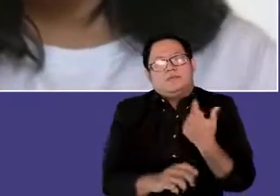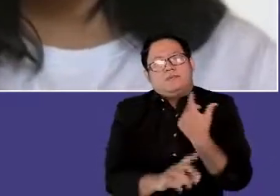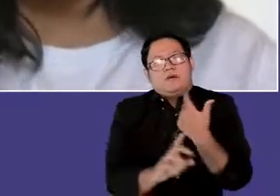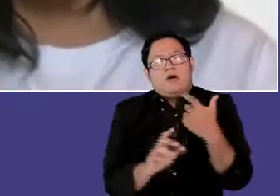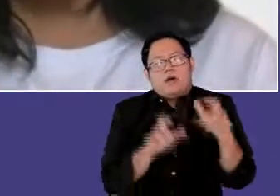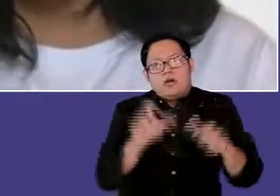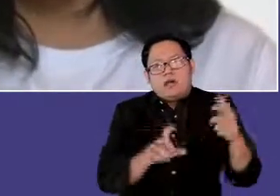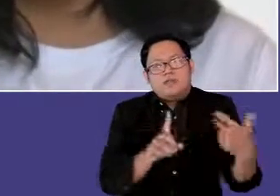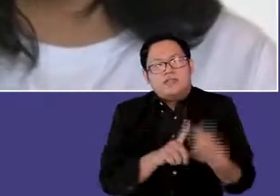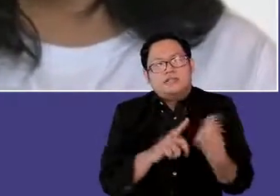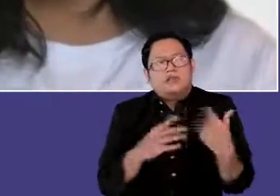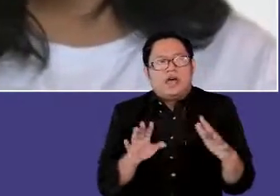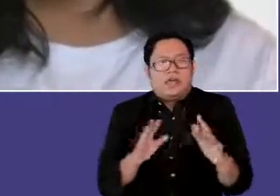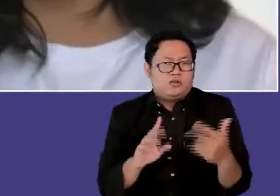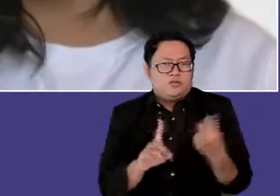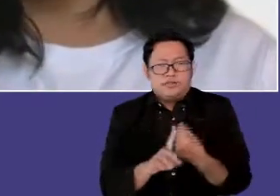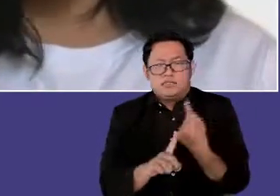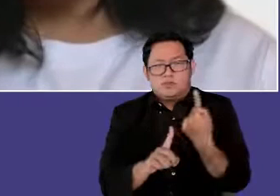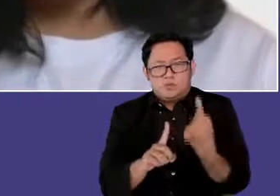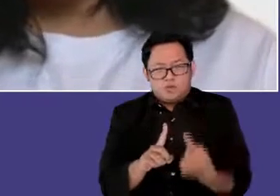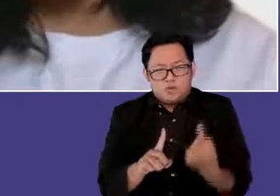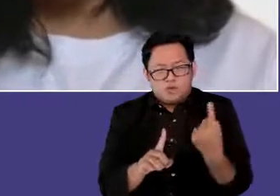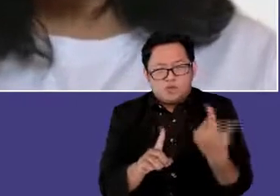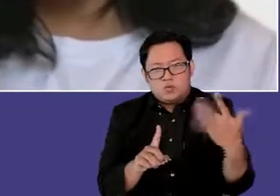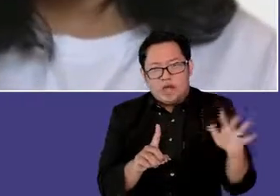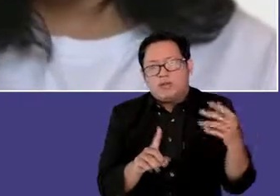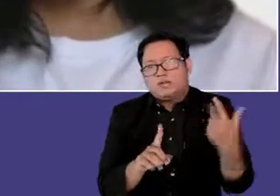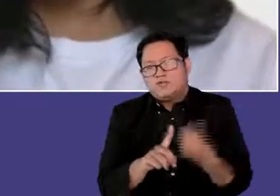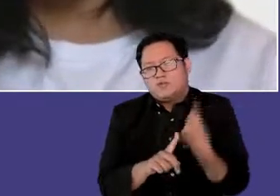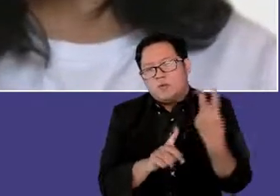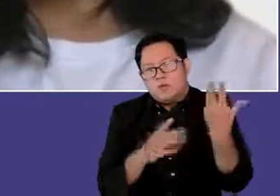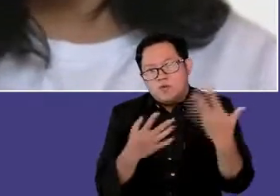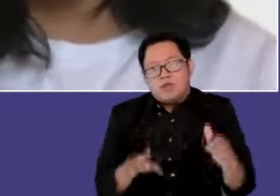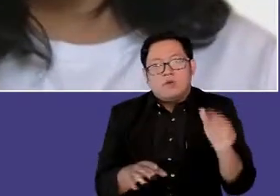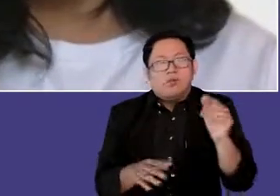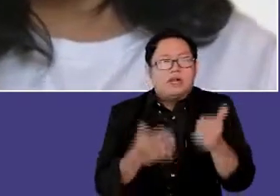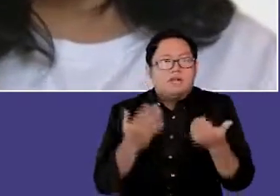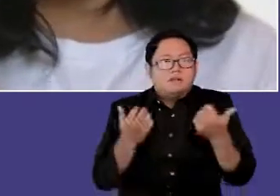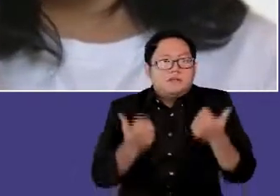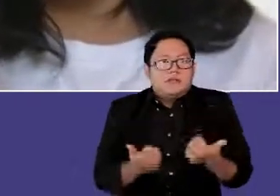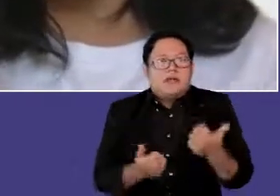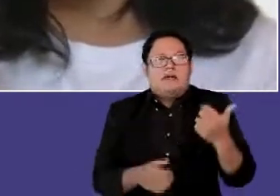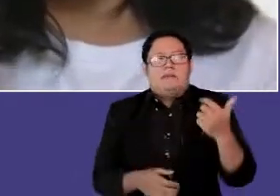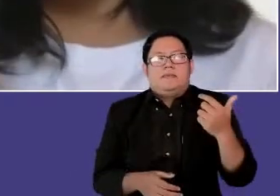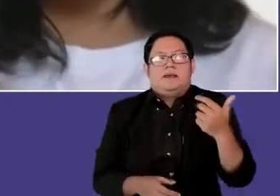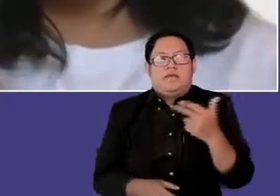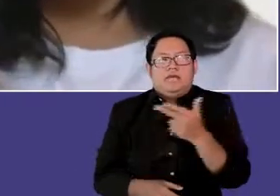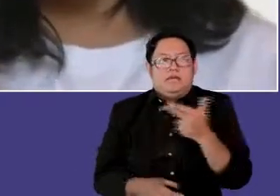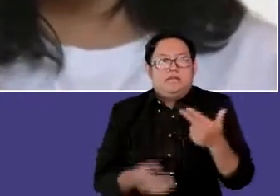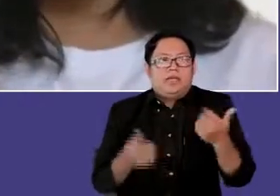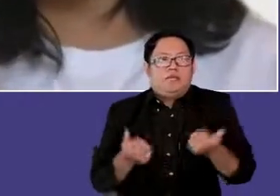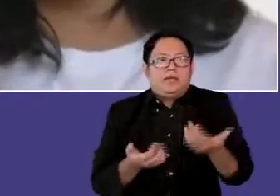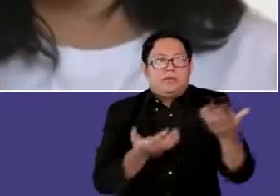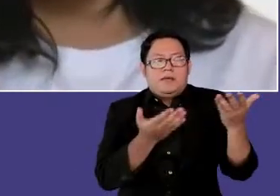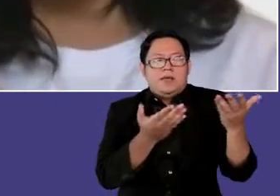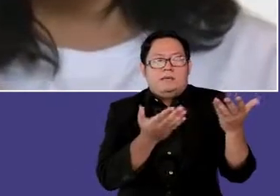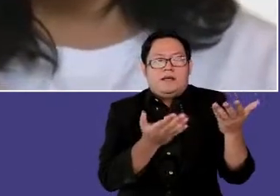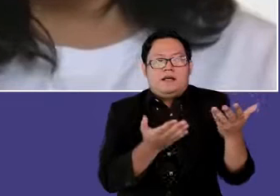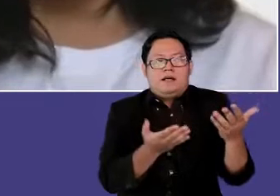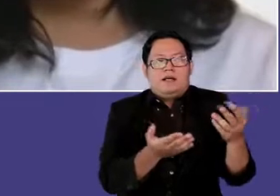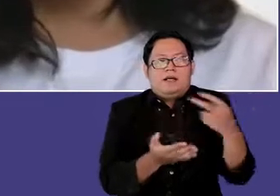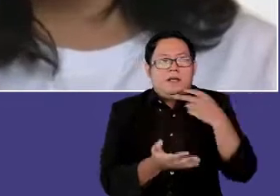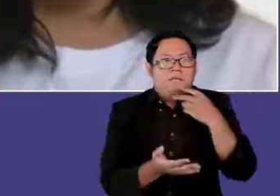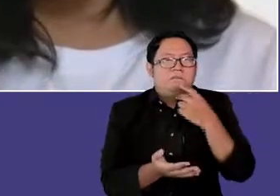first dose or second dose, that would maybe enable Indonesia to let foreigners